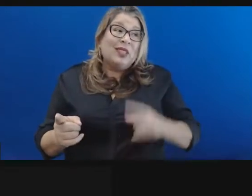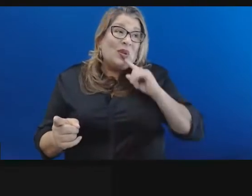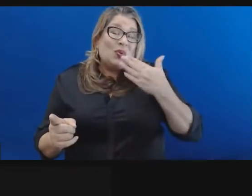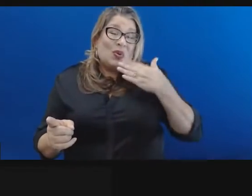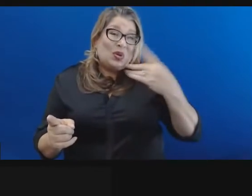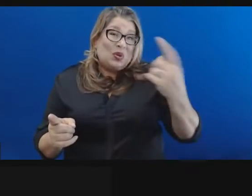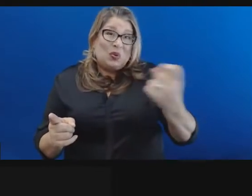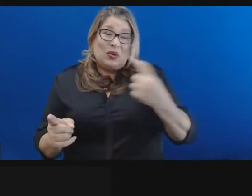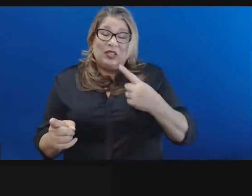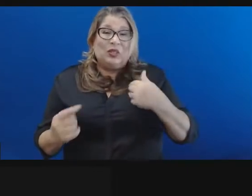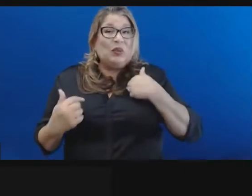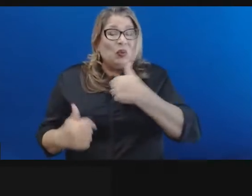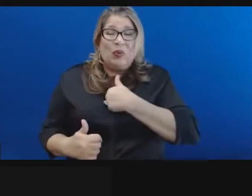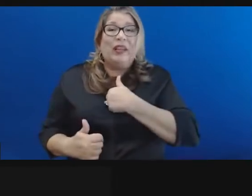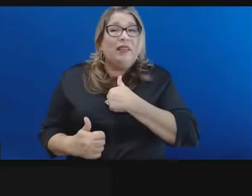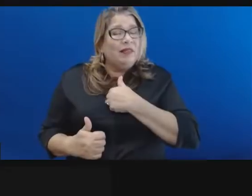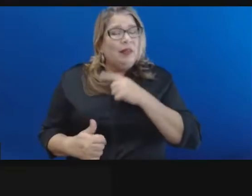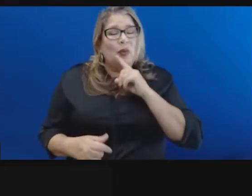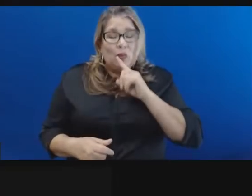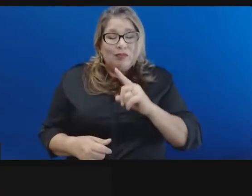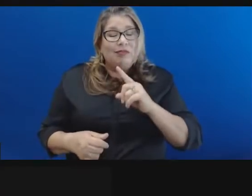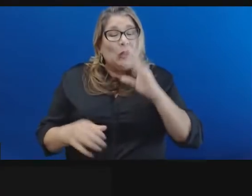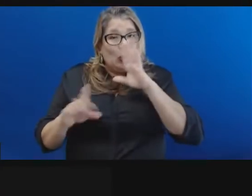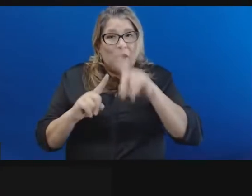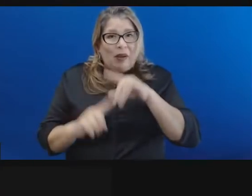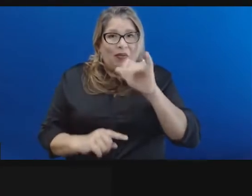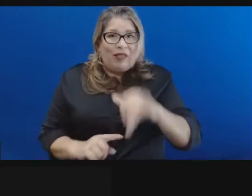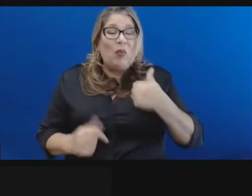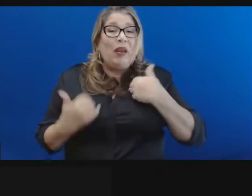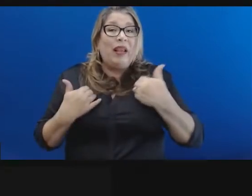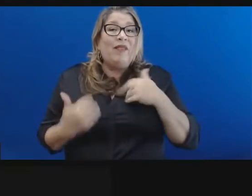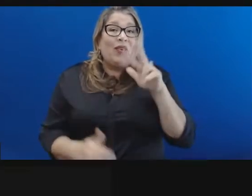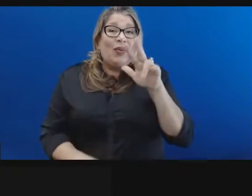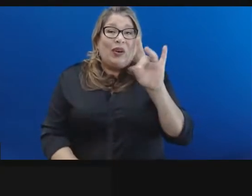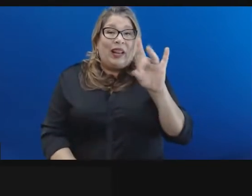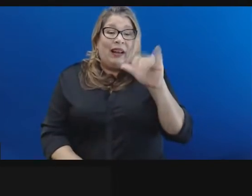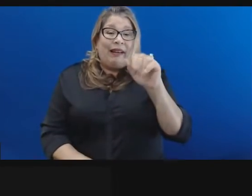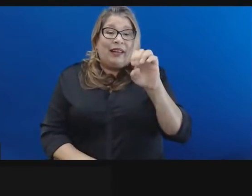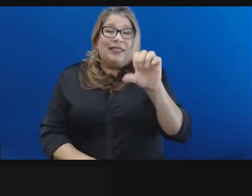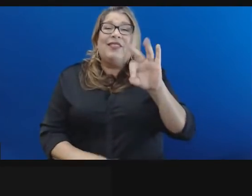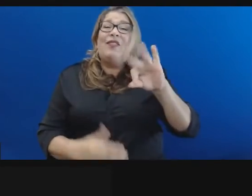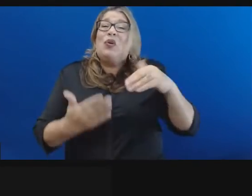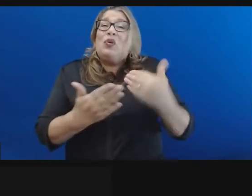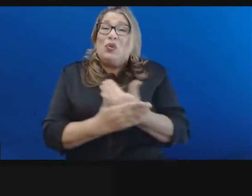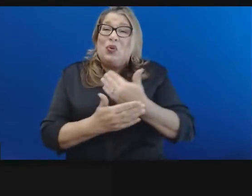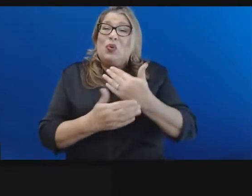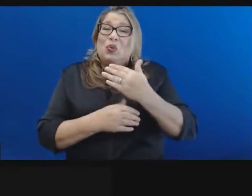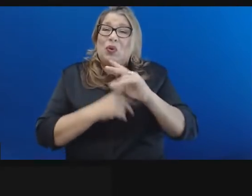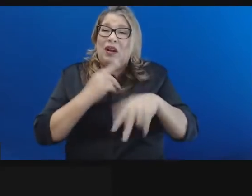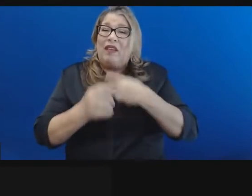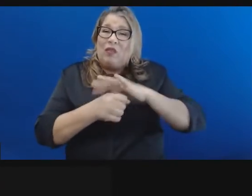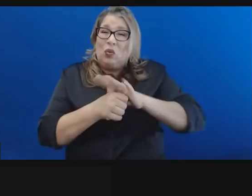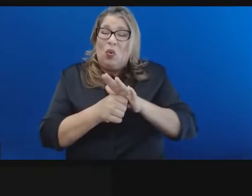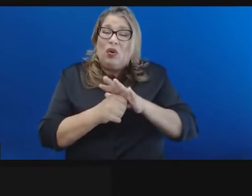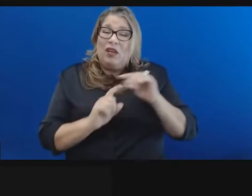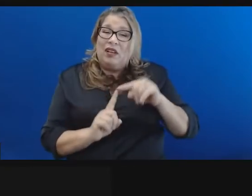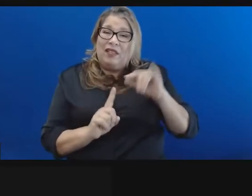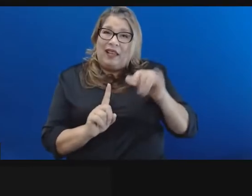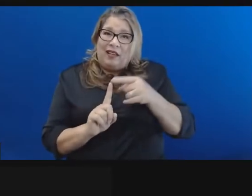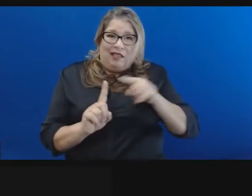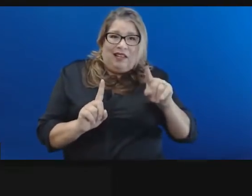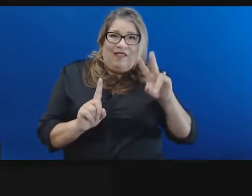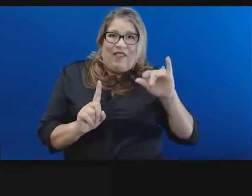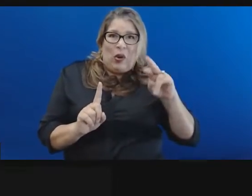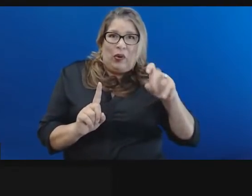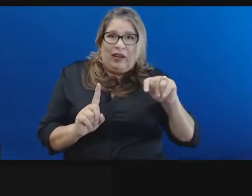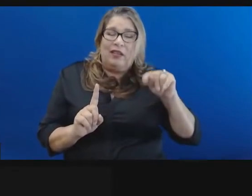38 confirmed cases, many of them linked in Southern California, San Diego, and San Bernardino. I think we're continuing